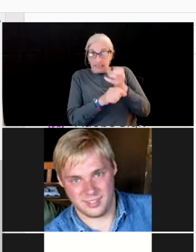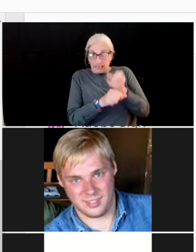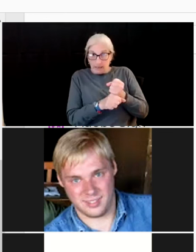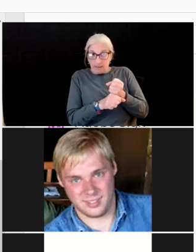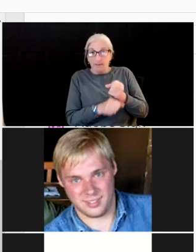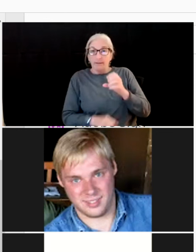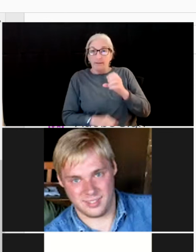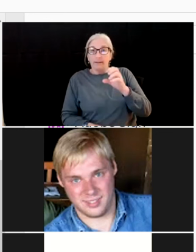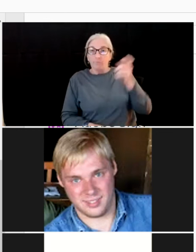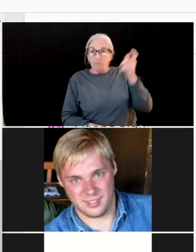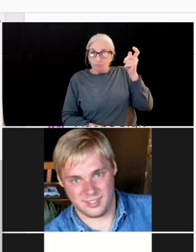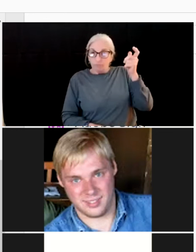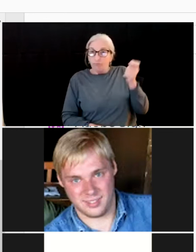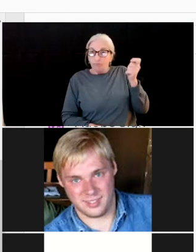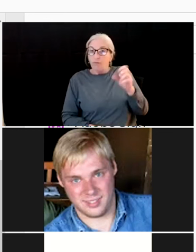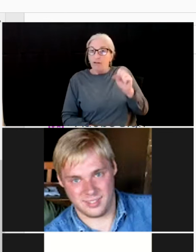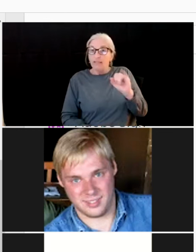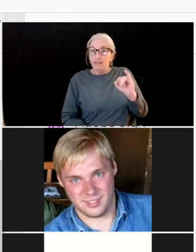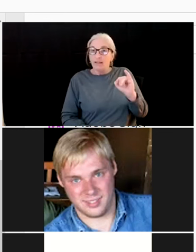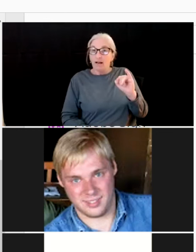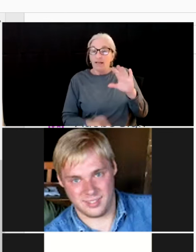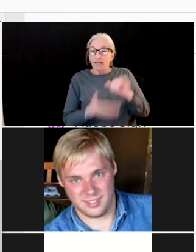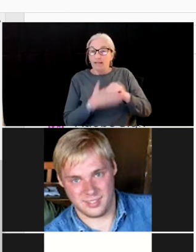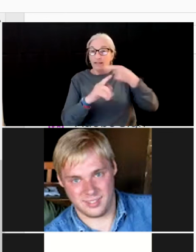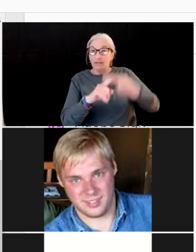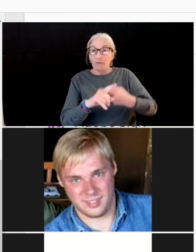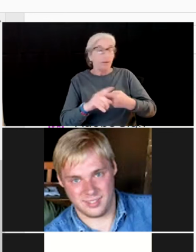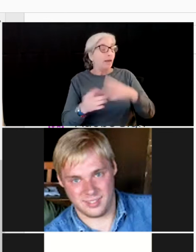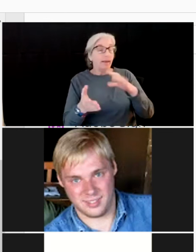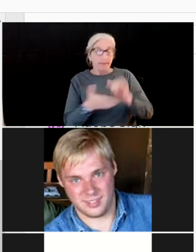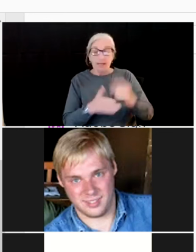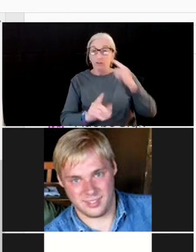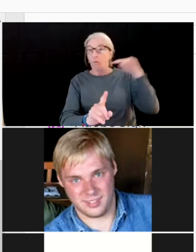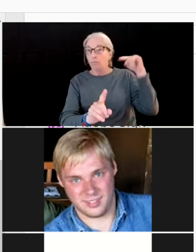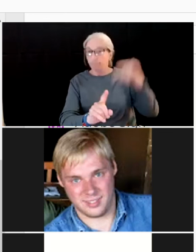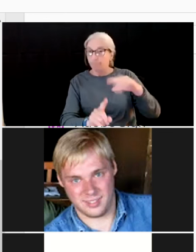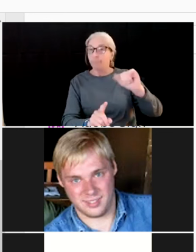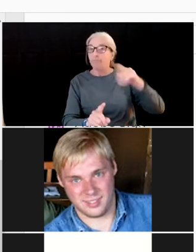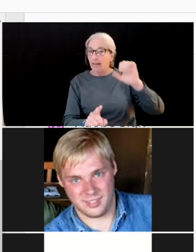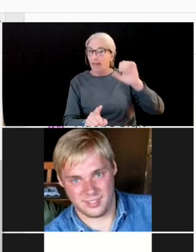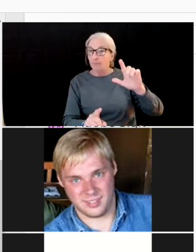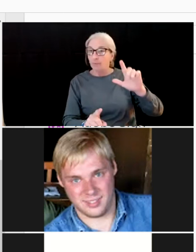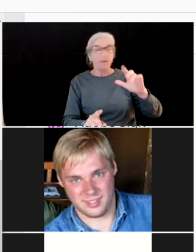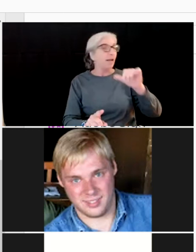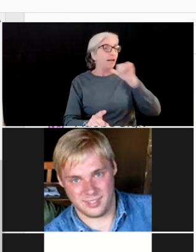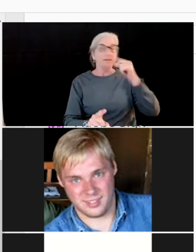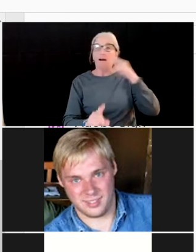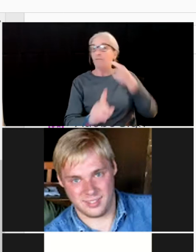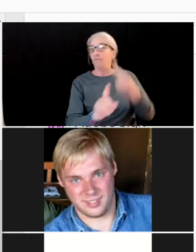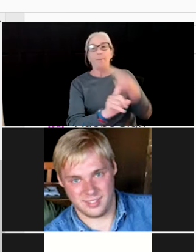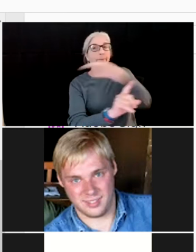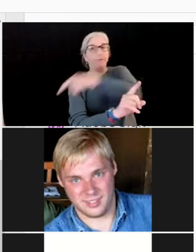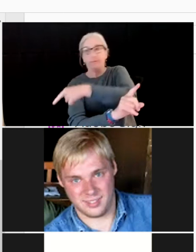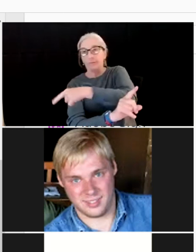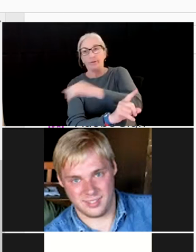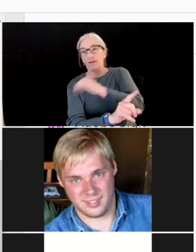for April. There is no no waiting period or no benefits paid a month behind